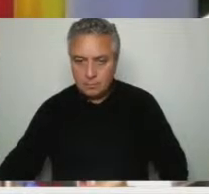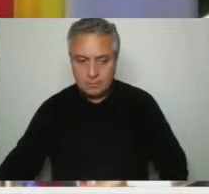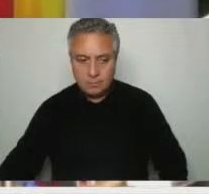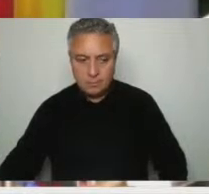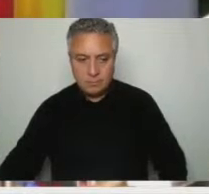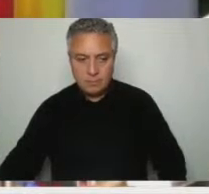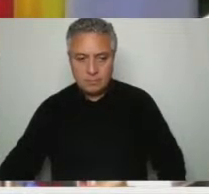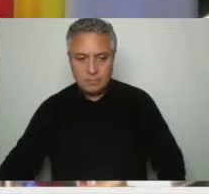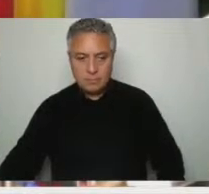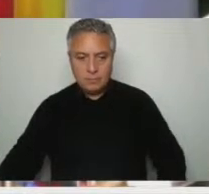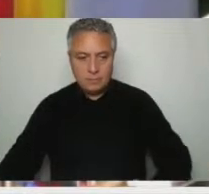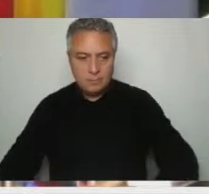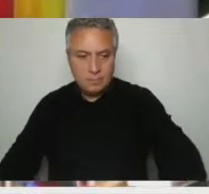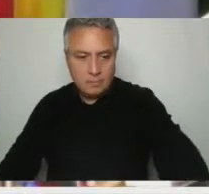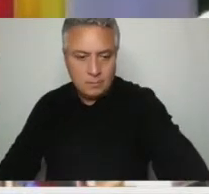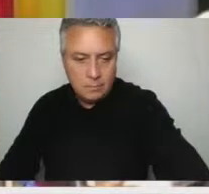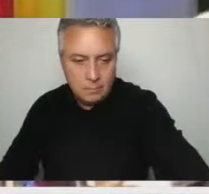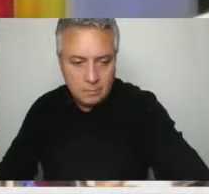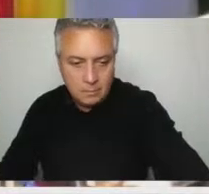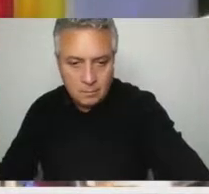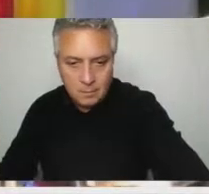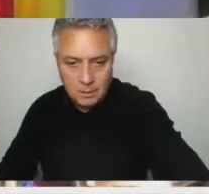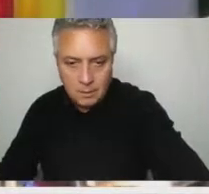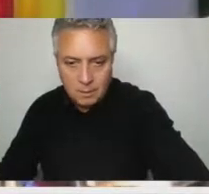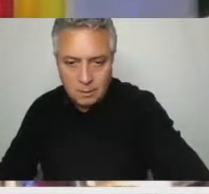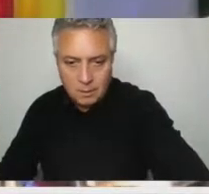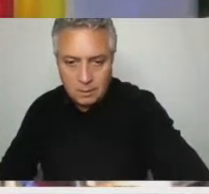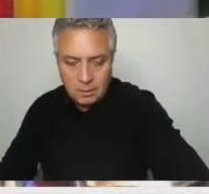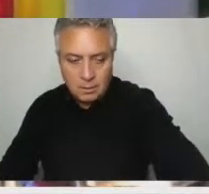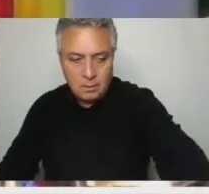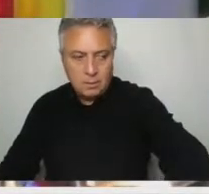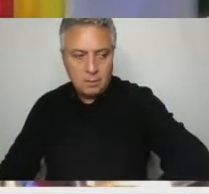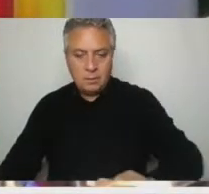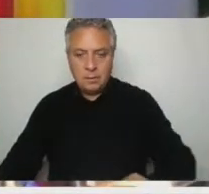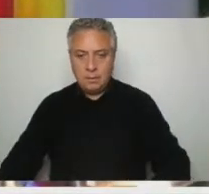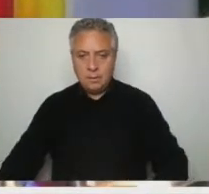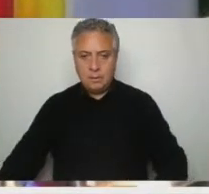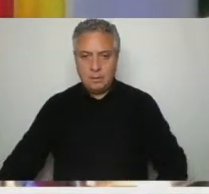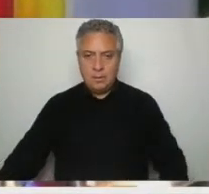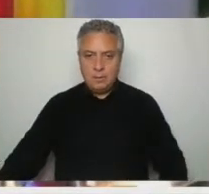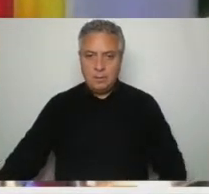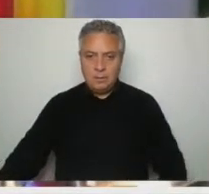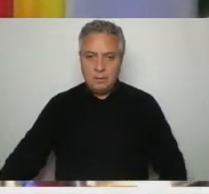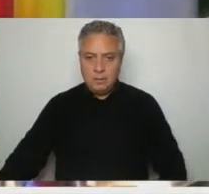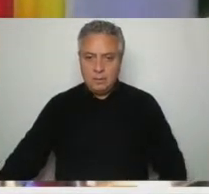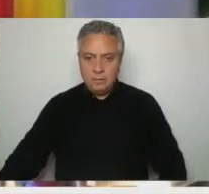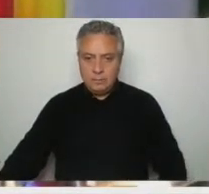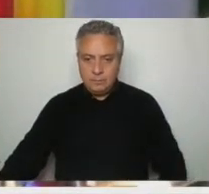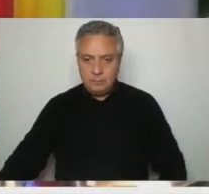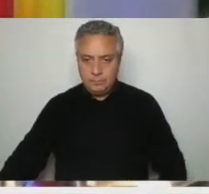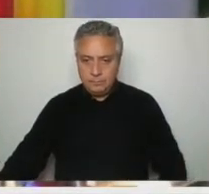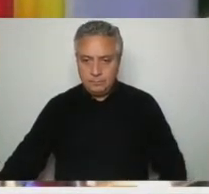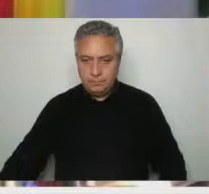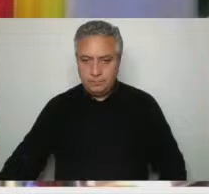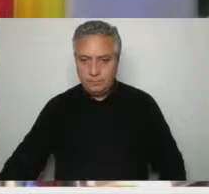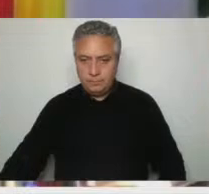it. And Claudia talked about coverage and adequacy, and so did Hugo Montoya and